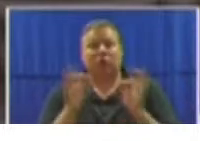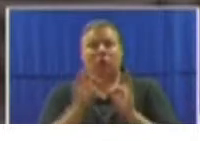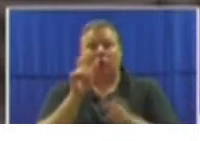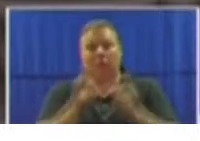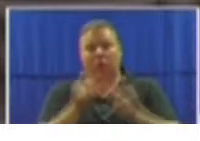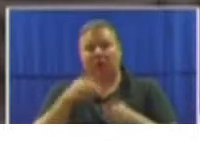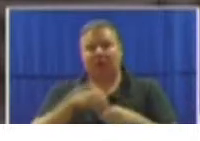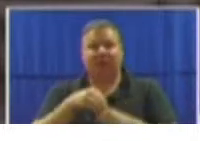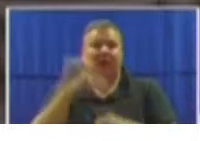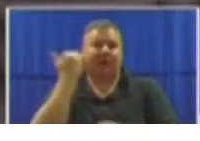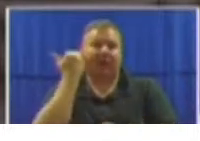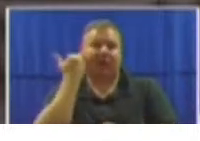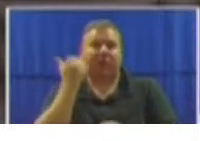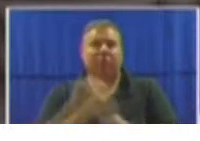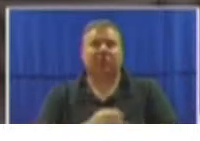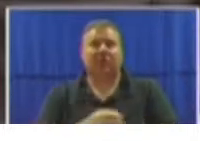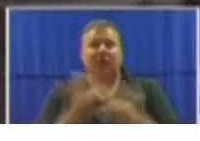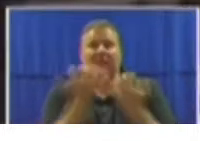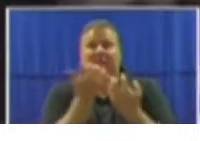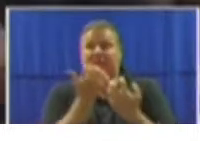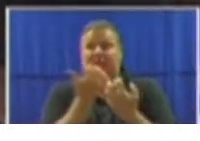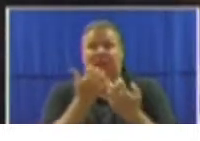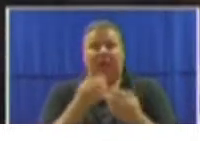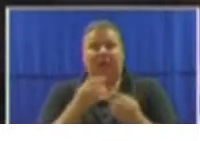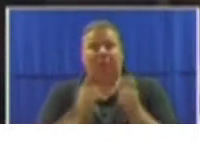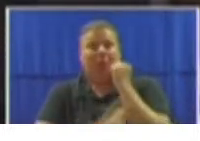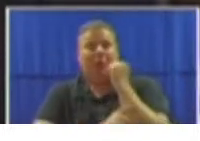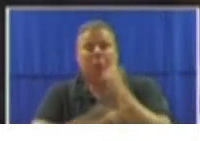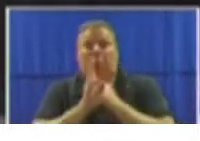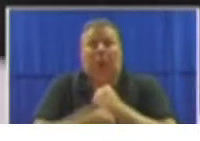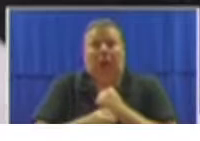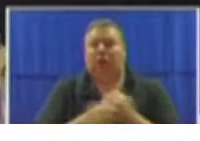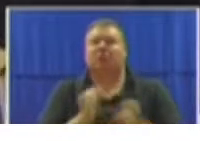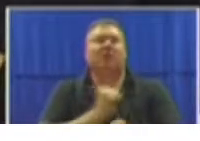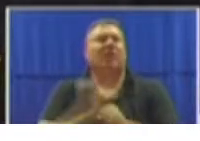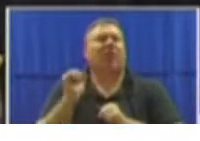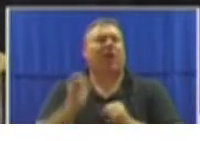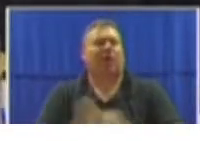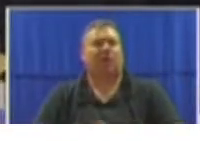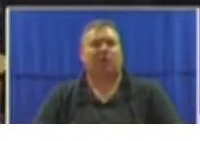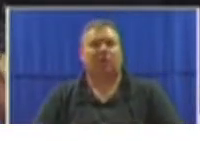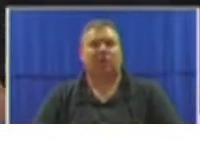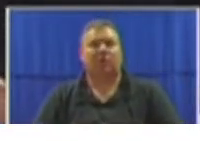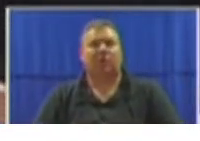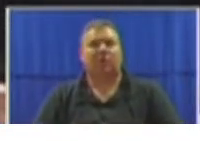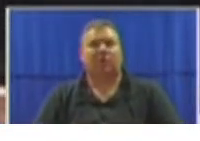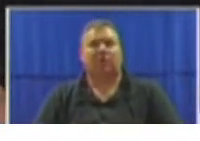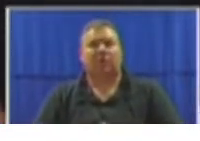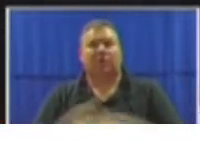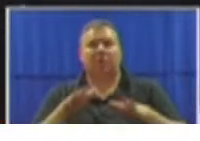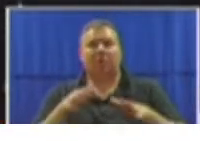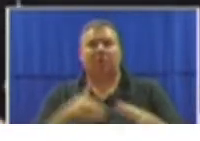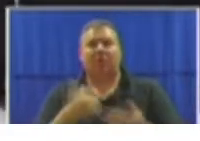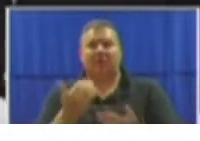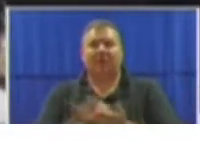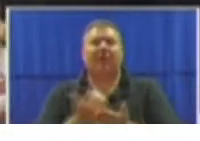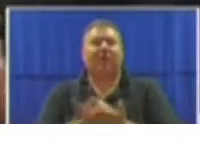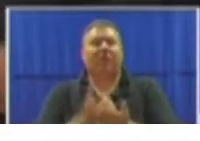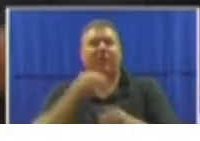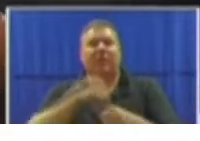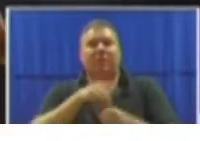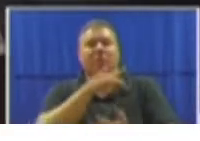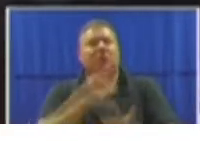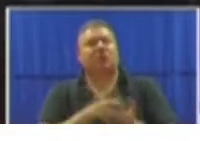government actually ever fears consequences. People have become safely ensconced in their